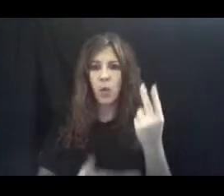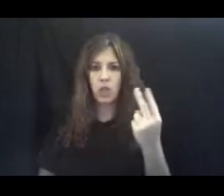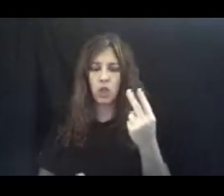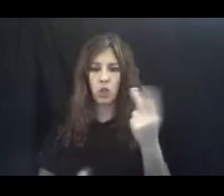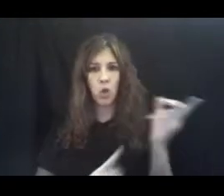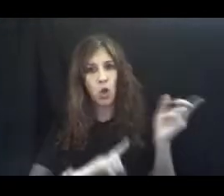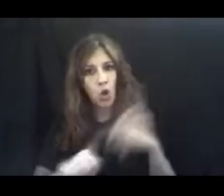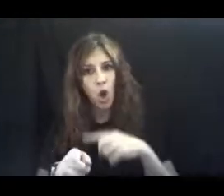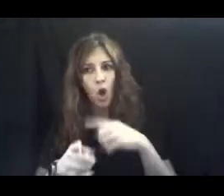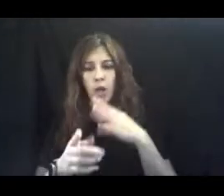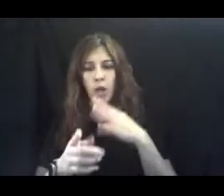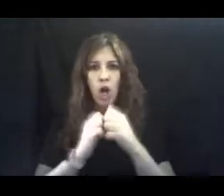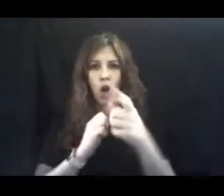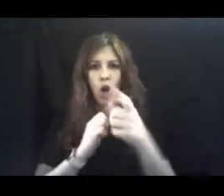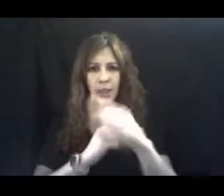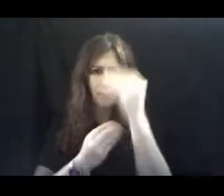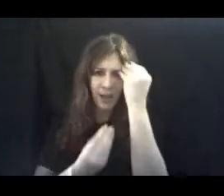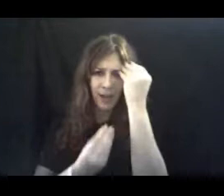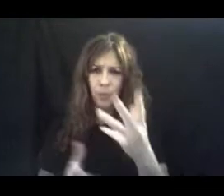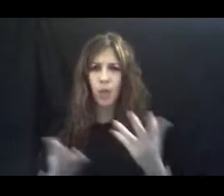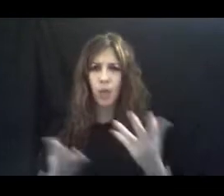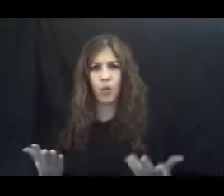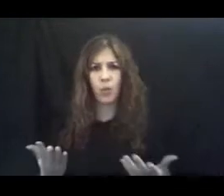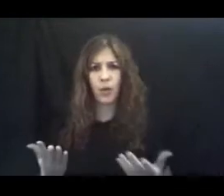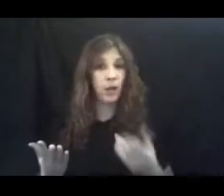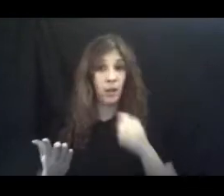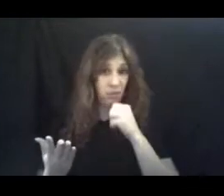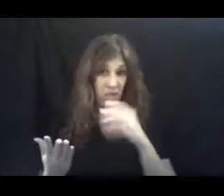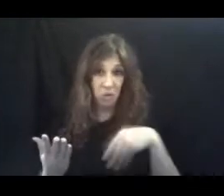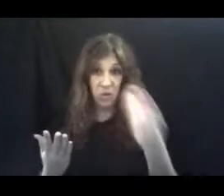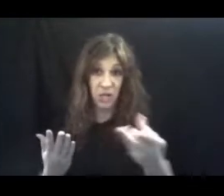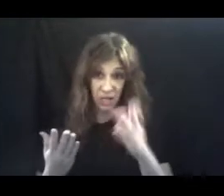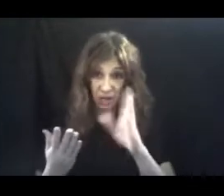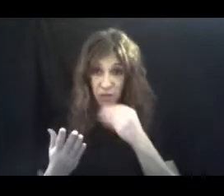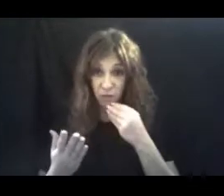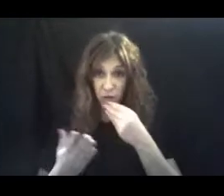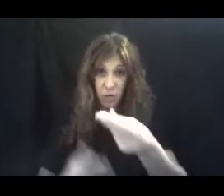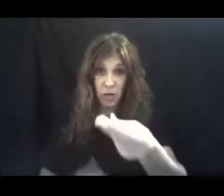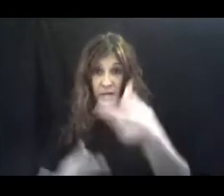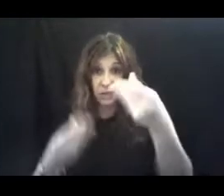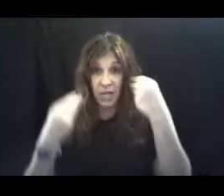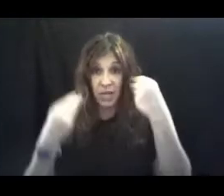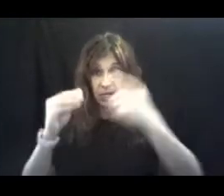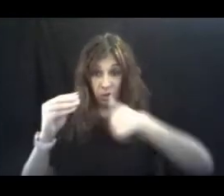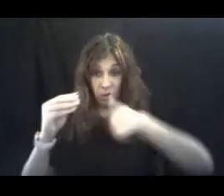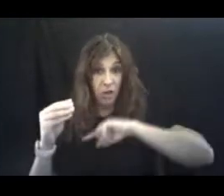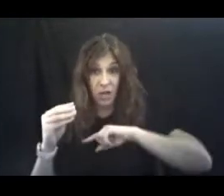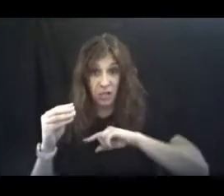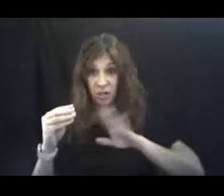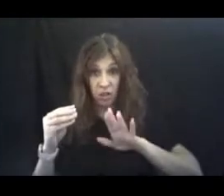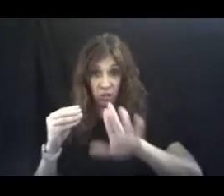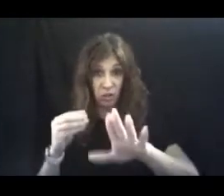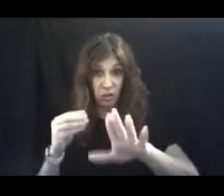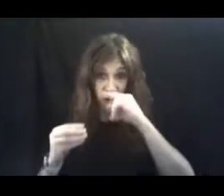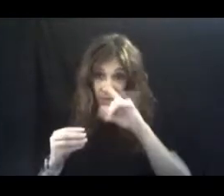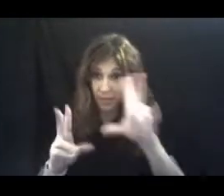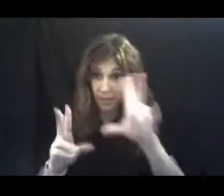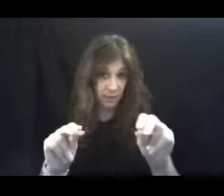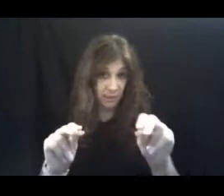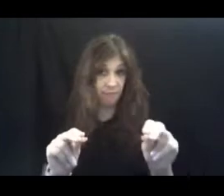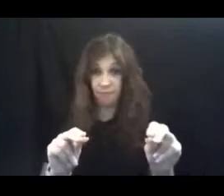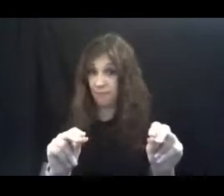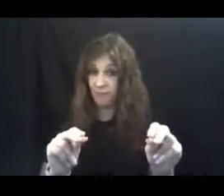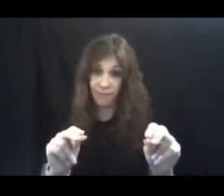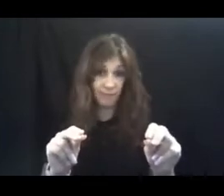and let them know, because they wouldn't give the food that they give us to their kids. So it should work